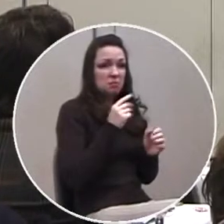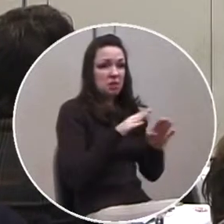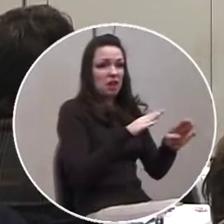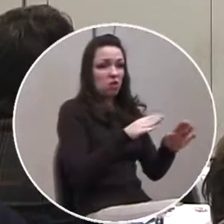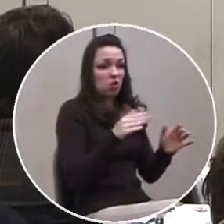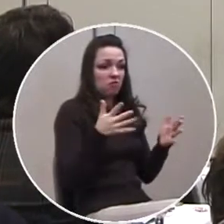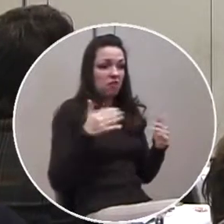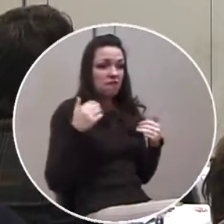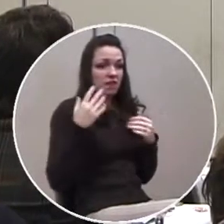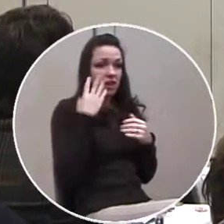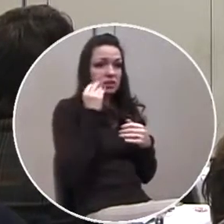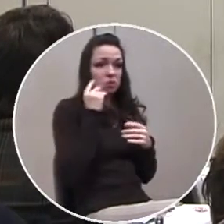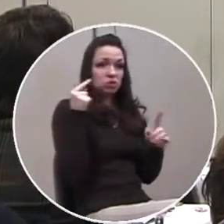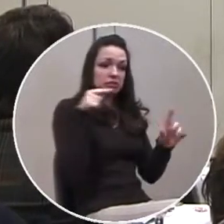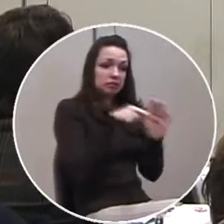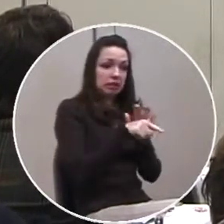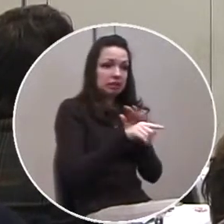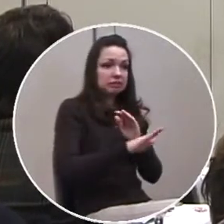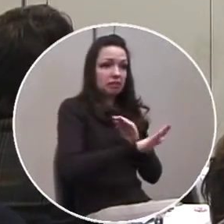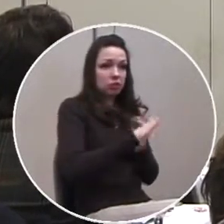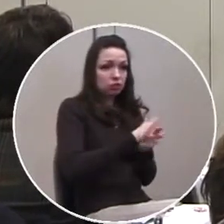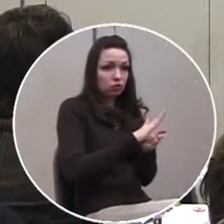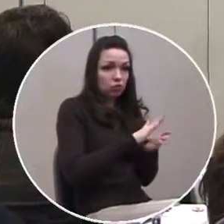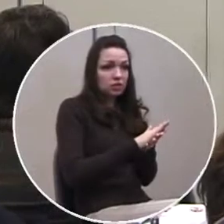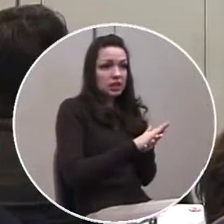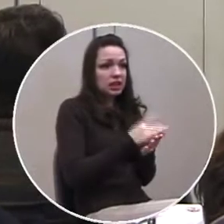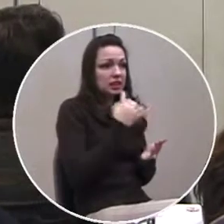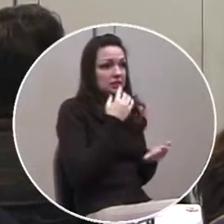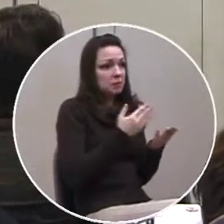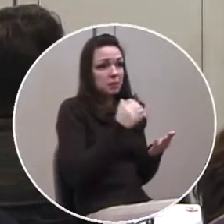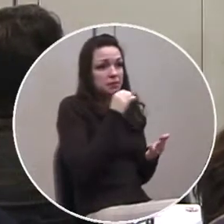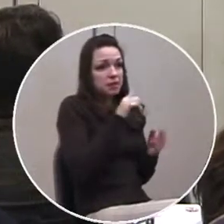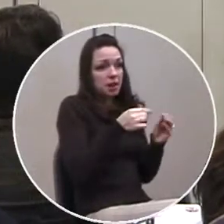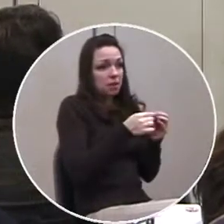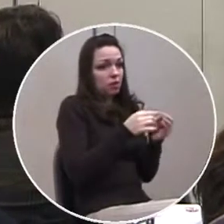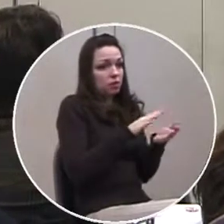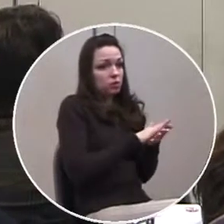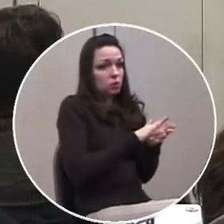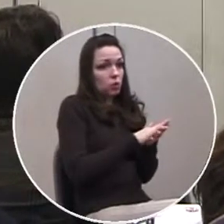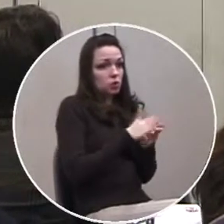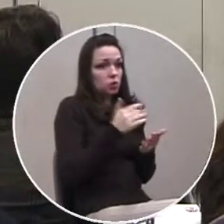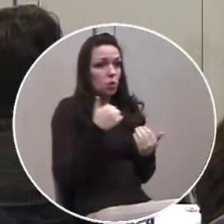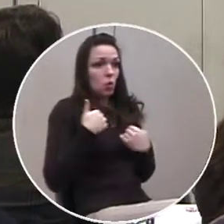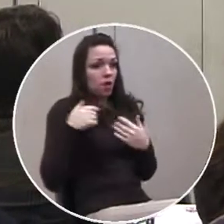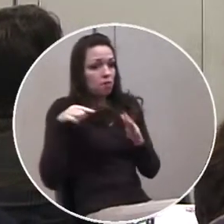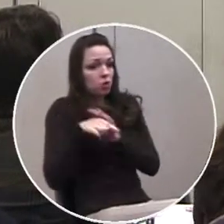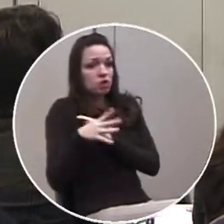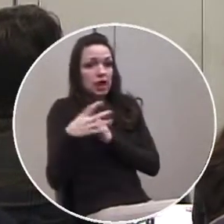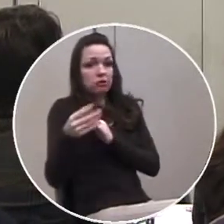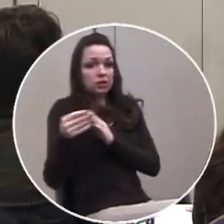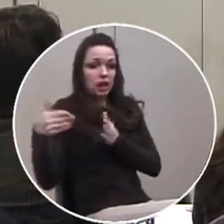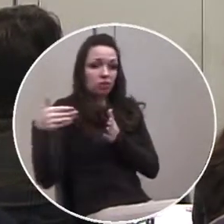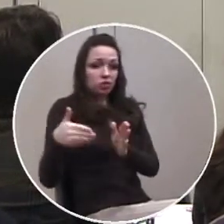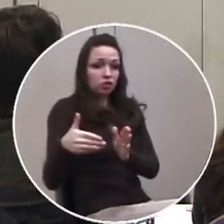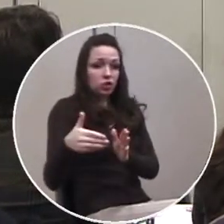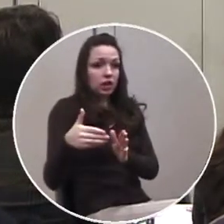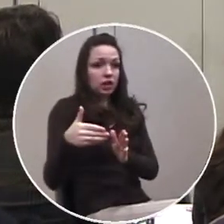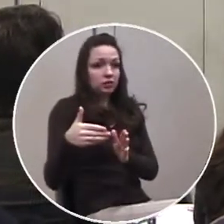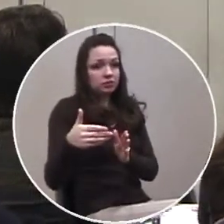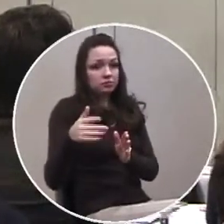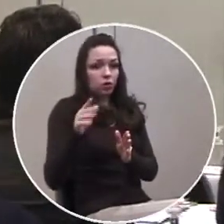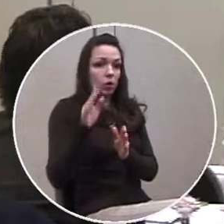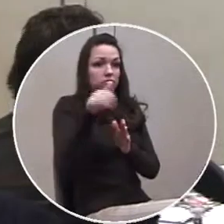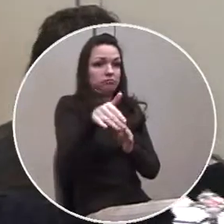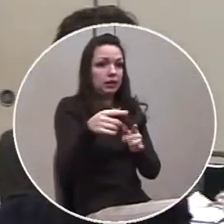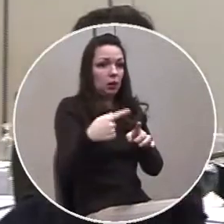schools, and they say, well, it's not really about the schools. We have murders on the street outside the school and down the road.